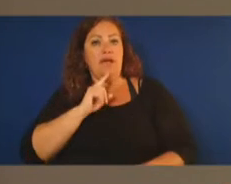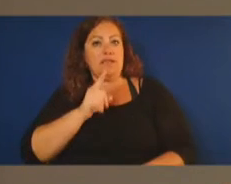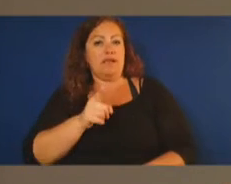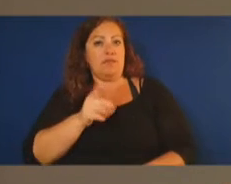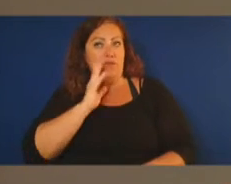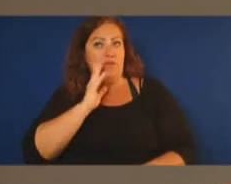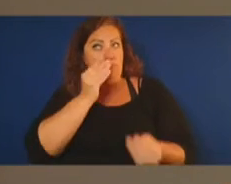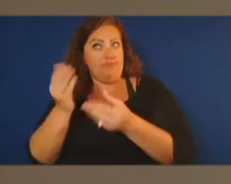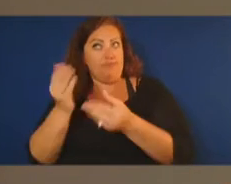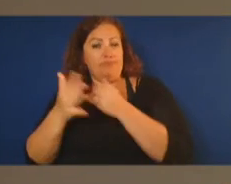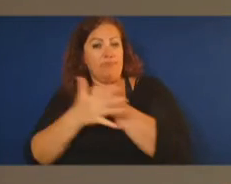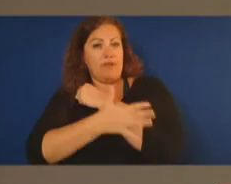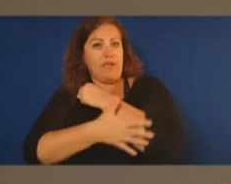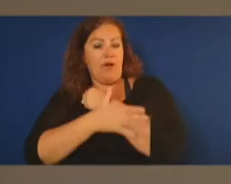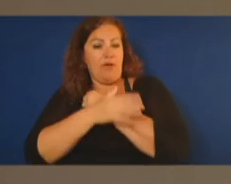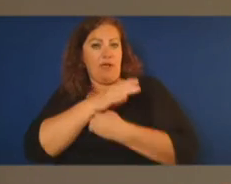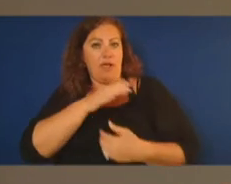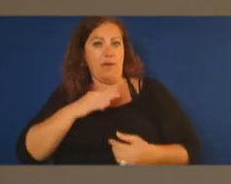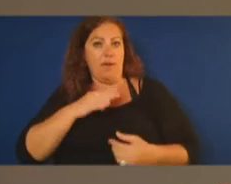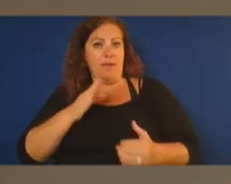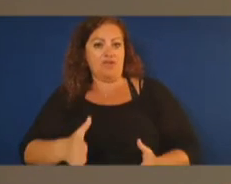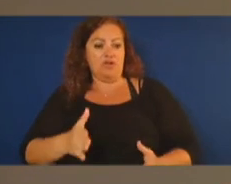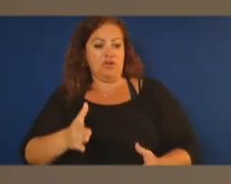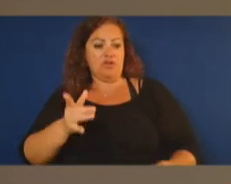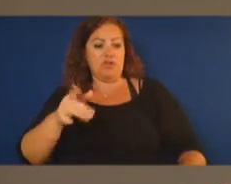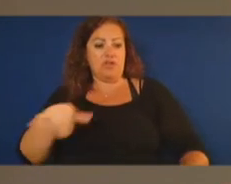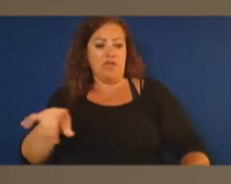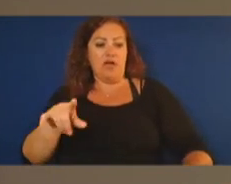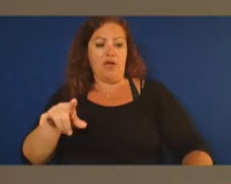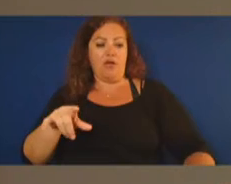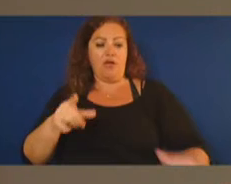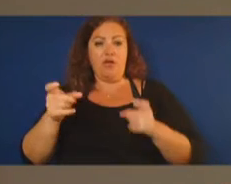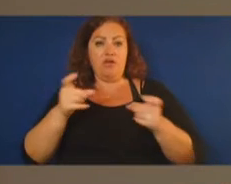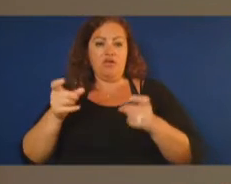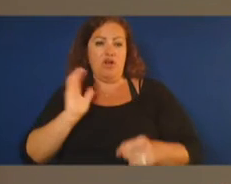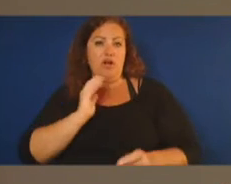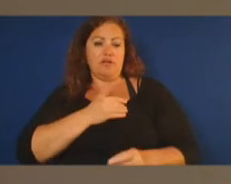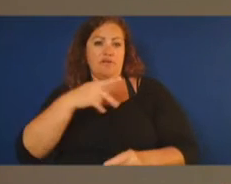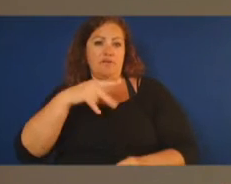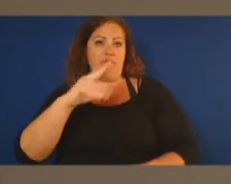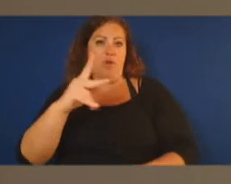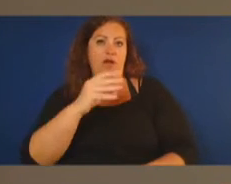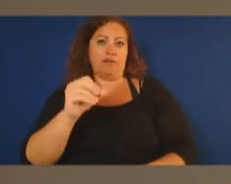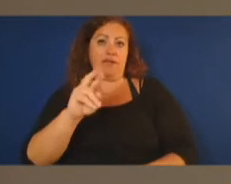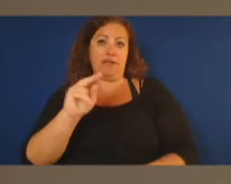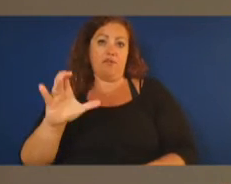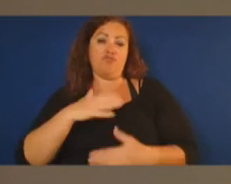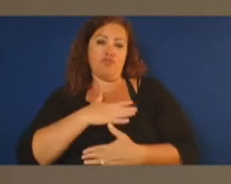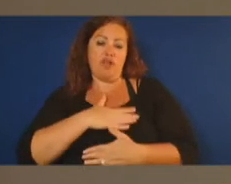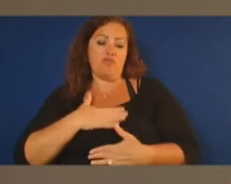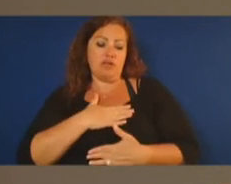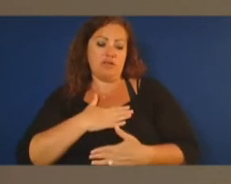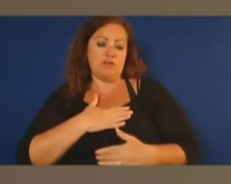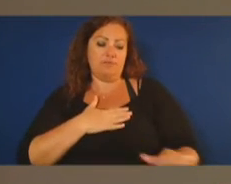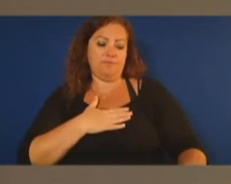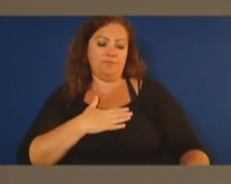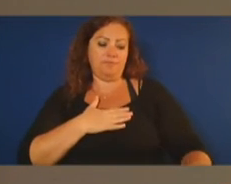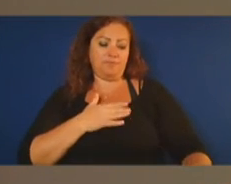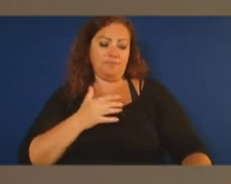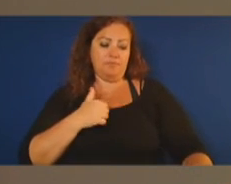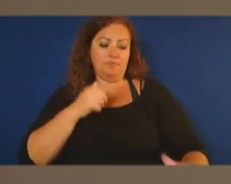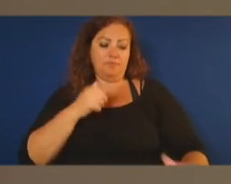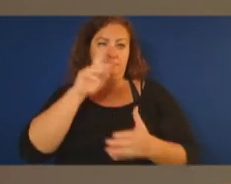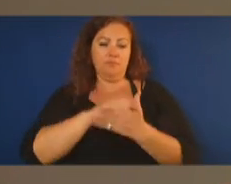County Commissioners who are in charge of our Parks and Recreation and I believe commissioner Mark